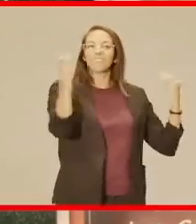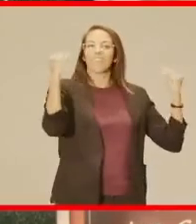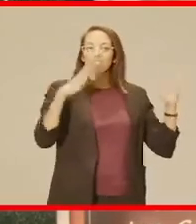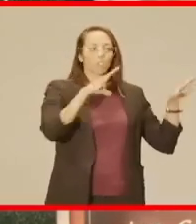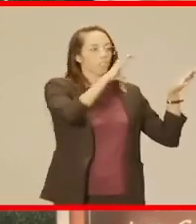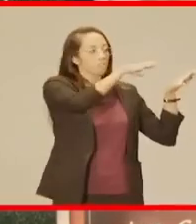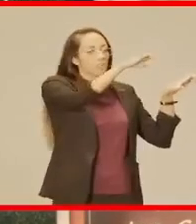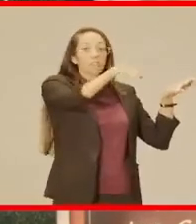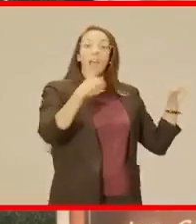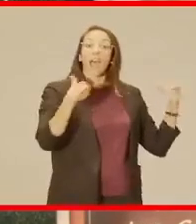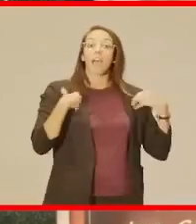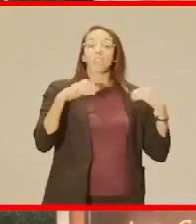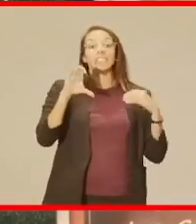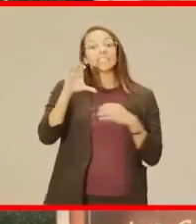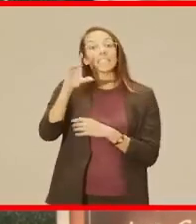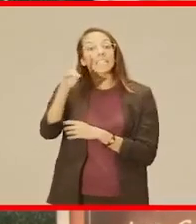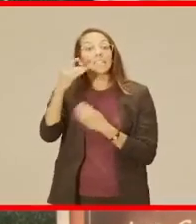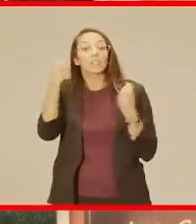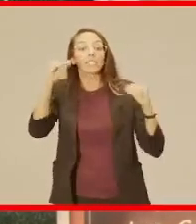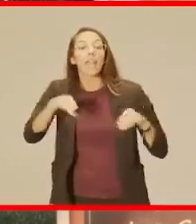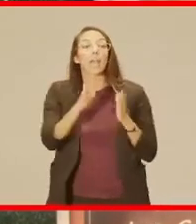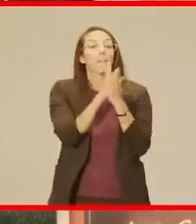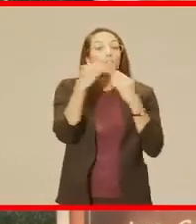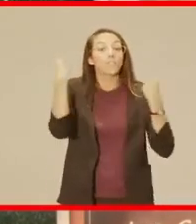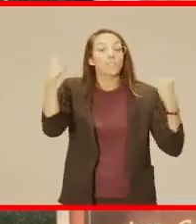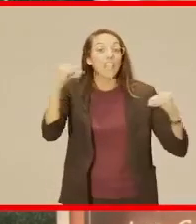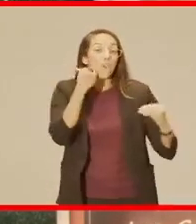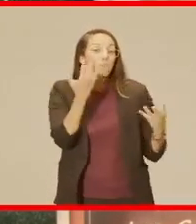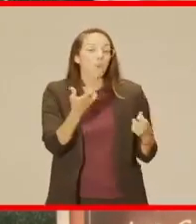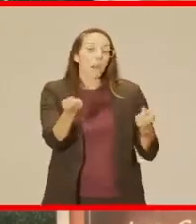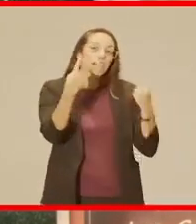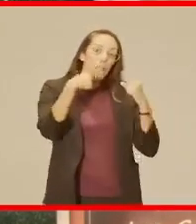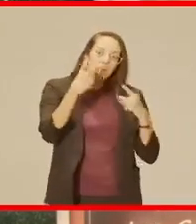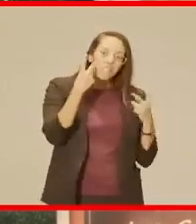music and books for sale. Otherwise,